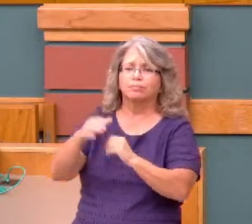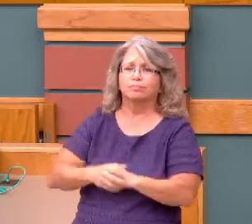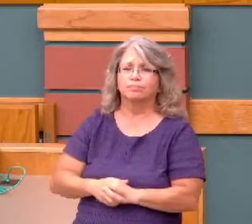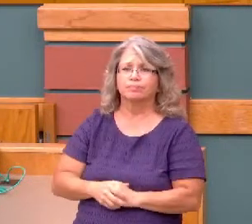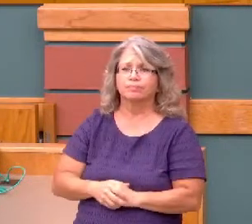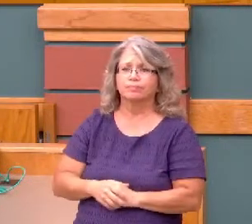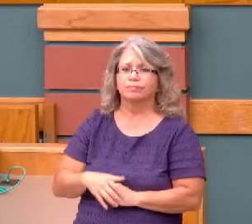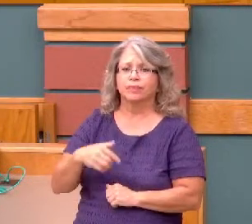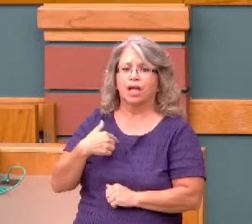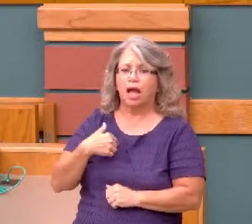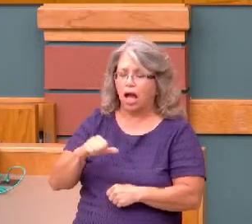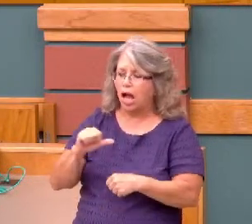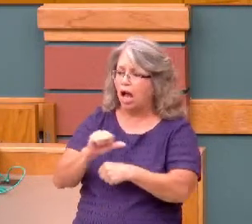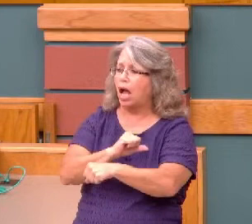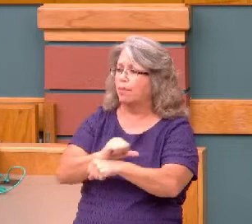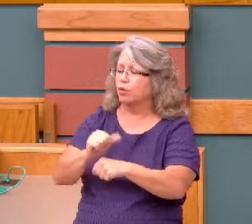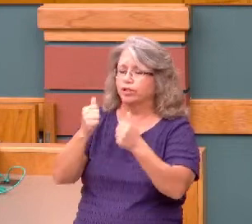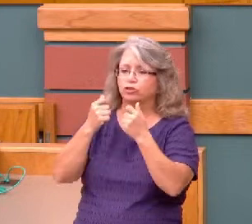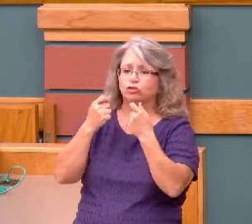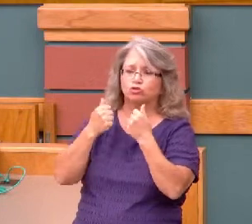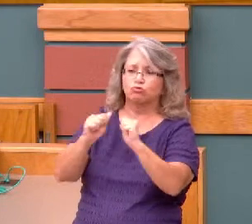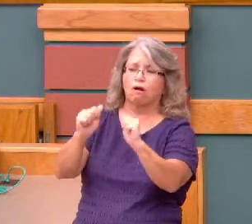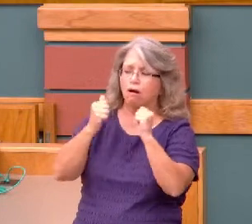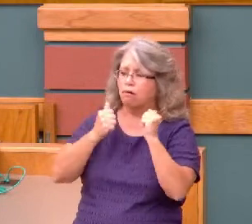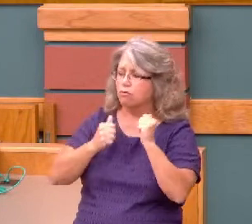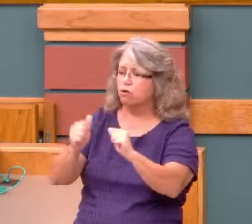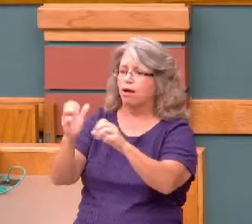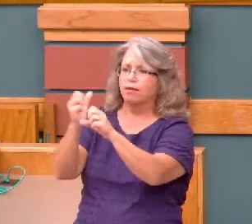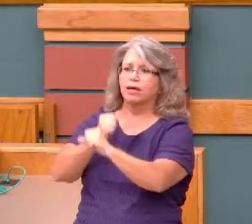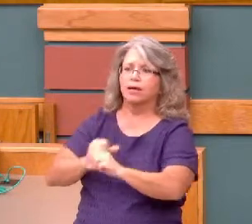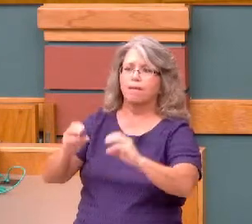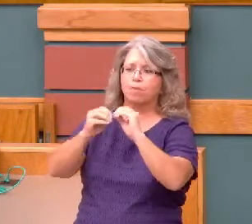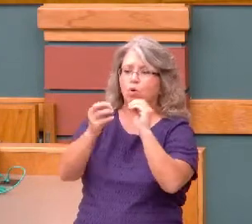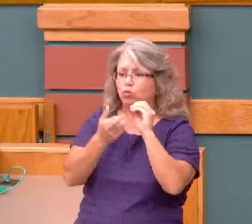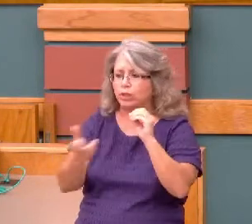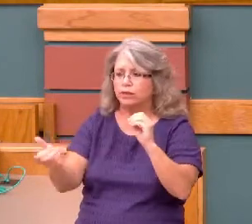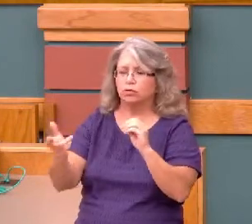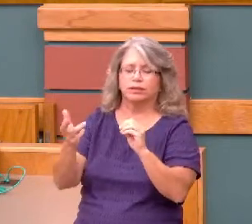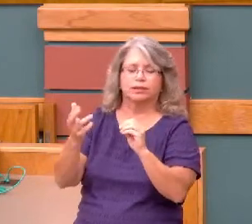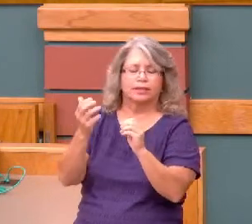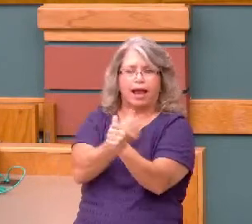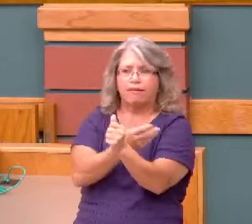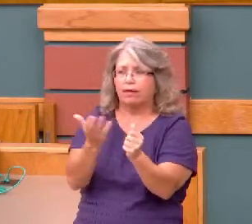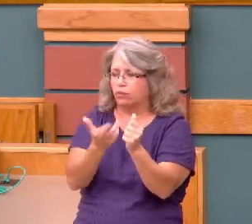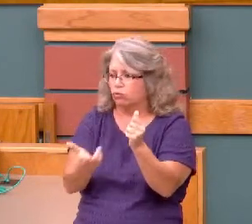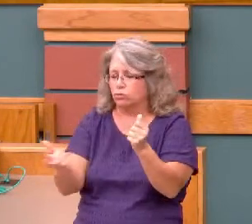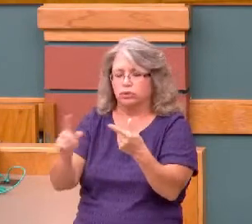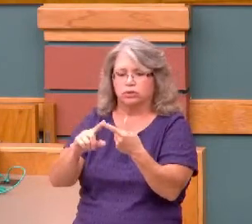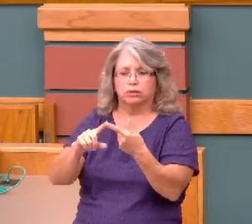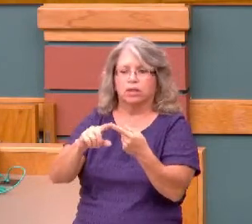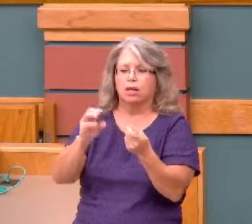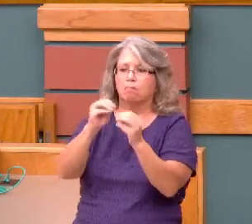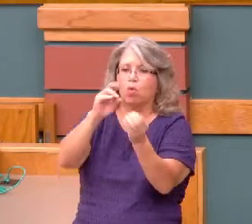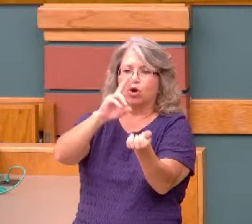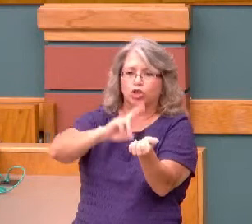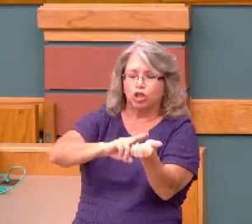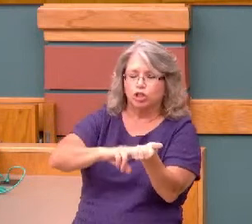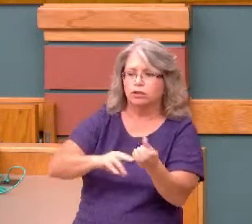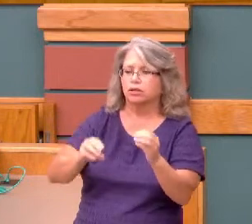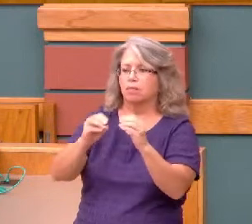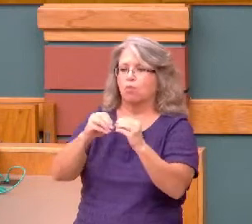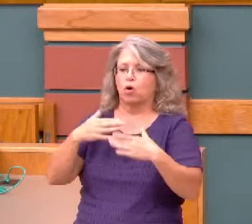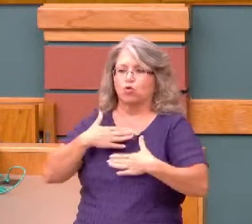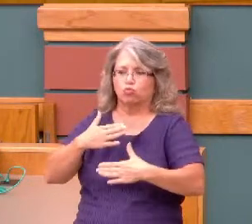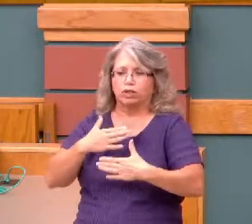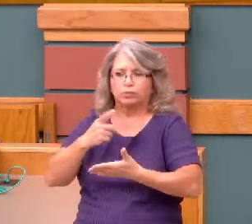That means every type of resource, more nurses, more respiratory therapists, more emergency department personnel. That